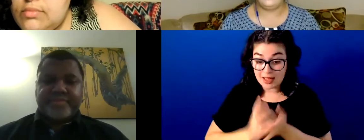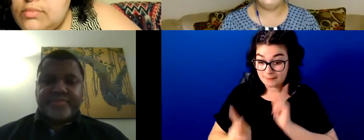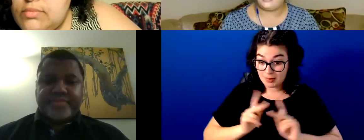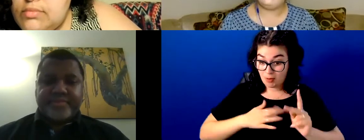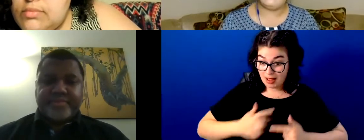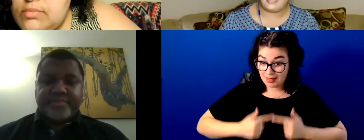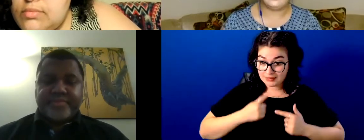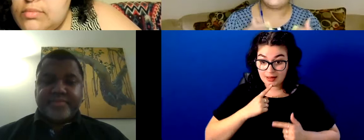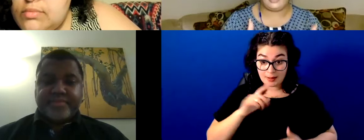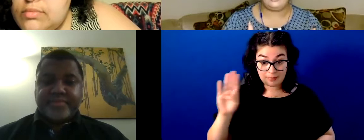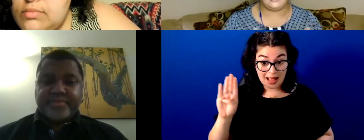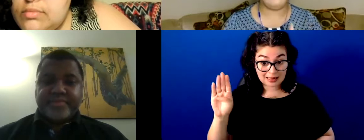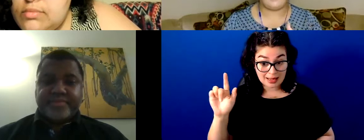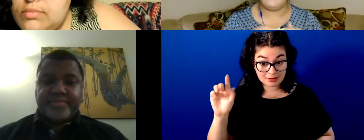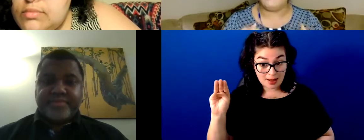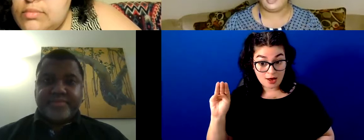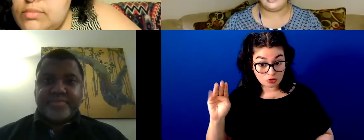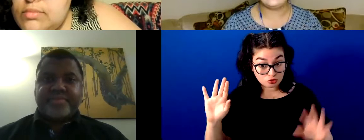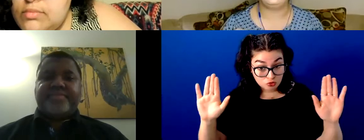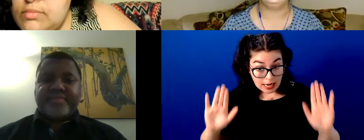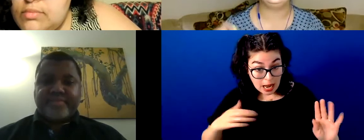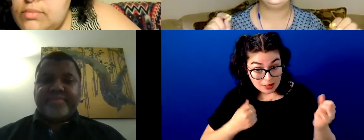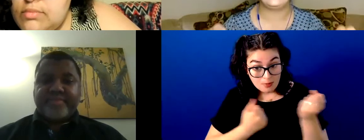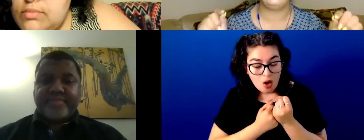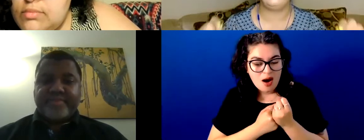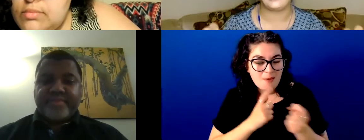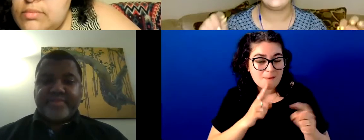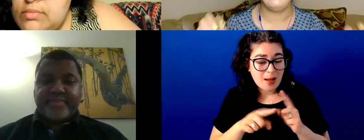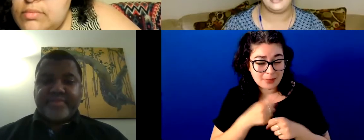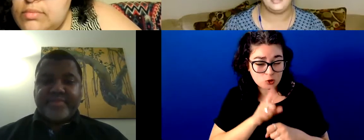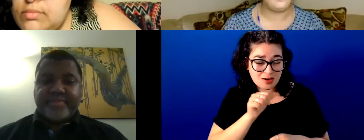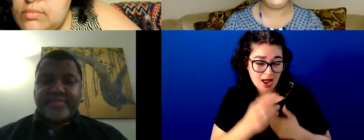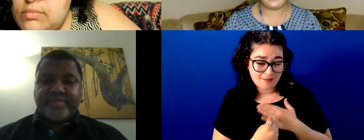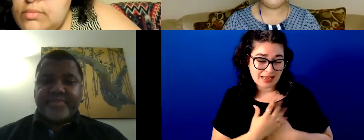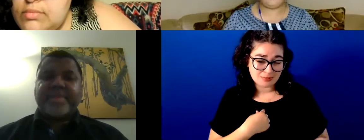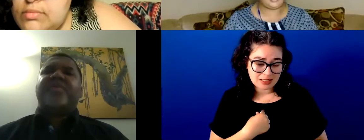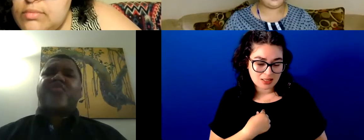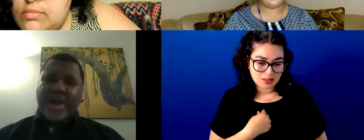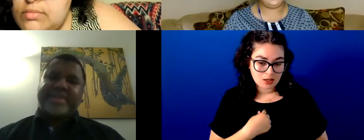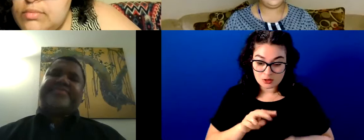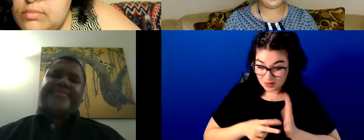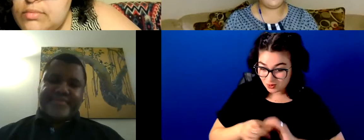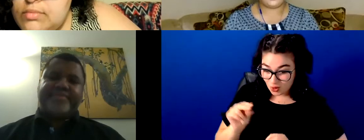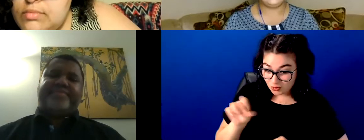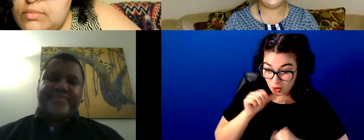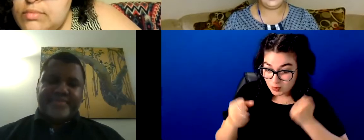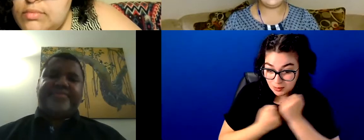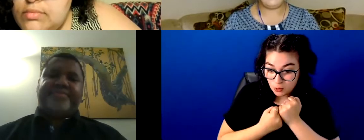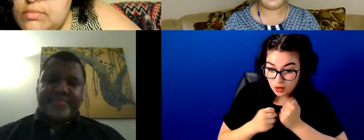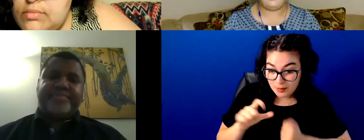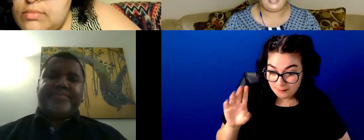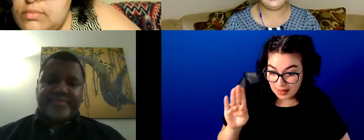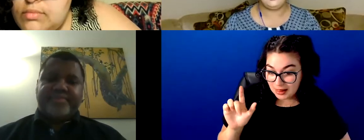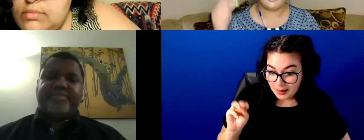Black Lives Matter is great, and I'm for it as long as it doesn't affect me. Well, then you're not for it. You're not for it. As a matter of